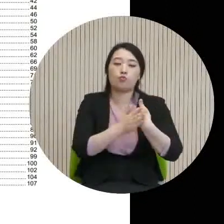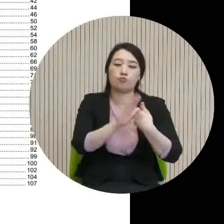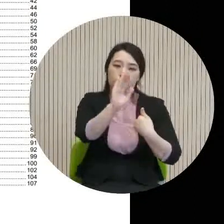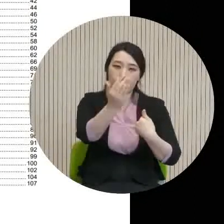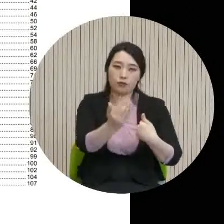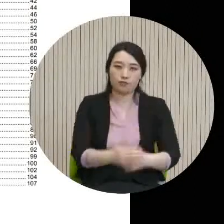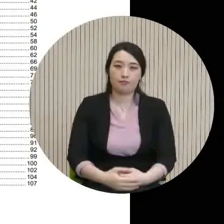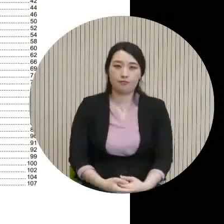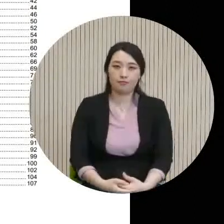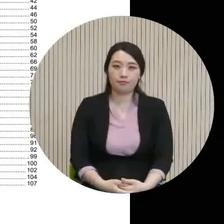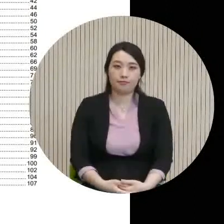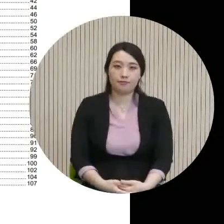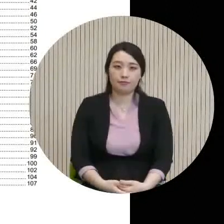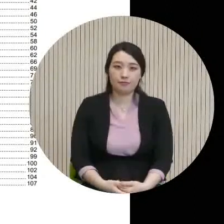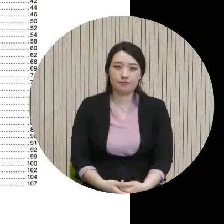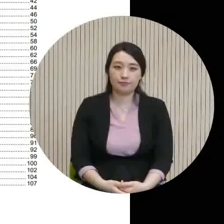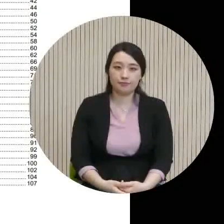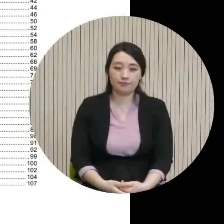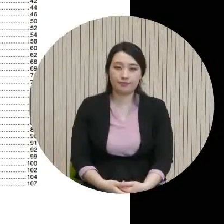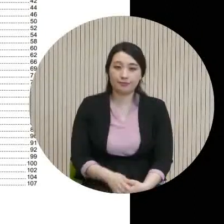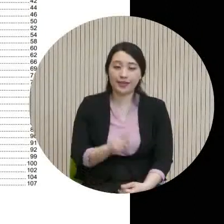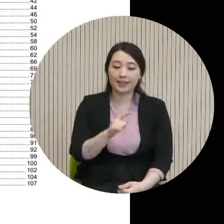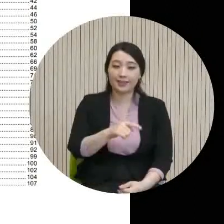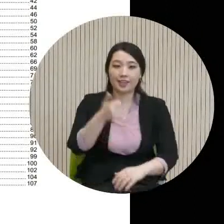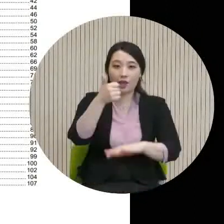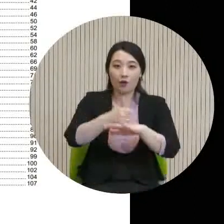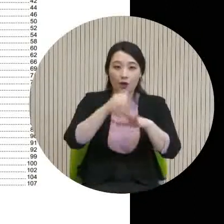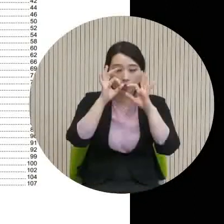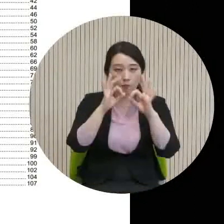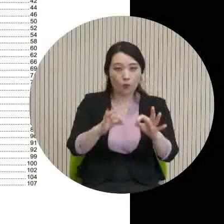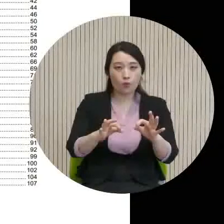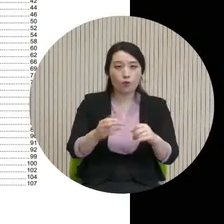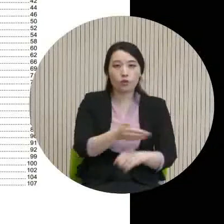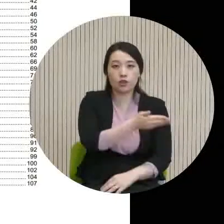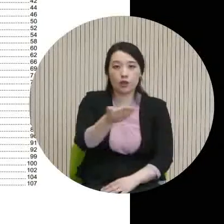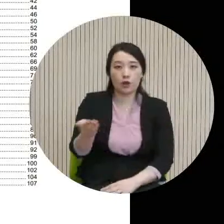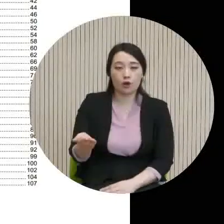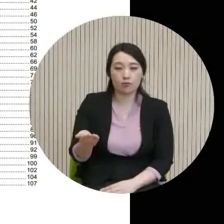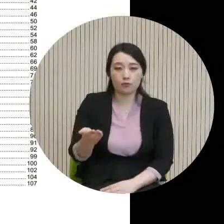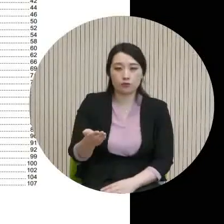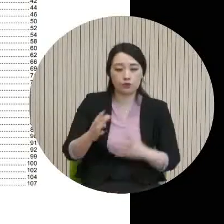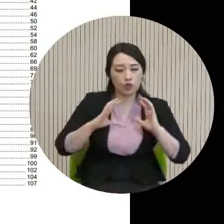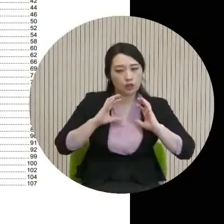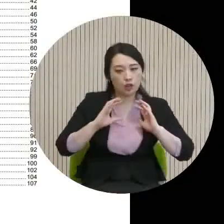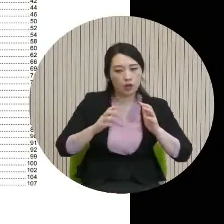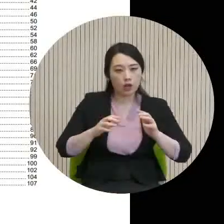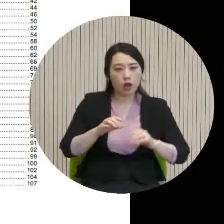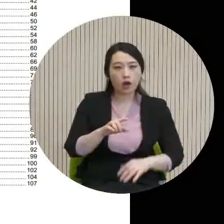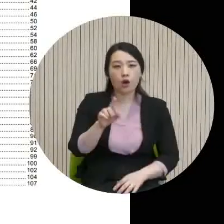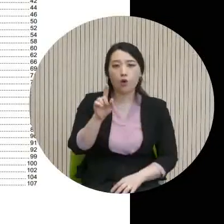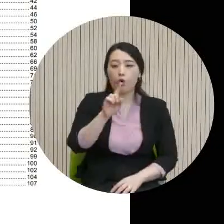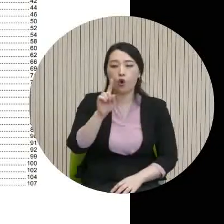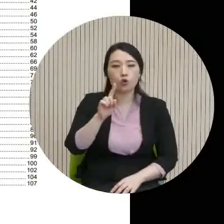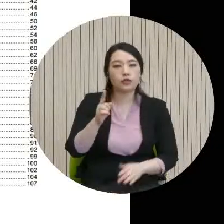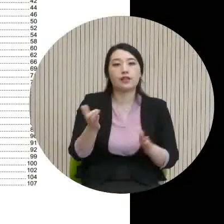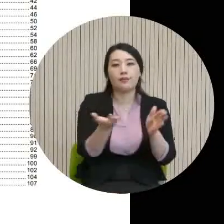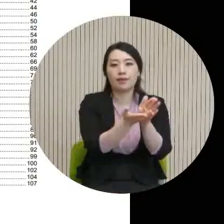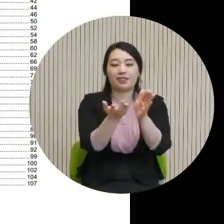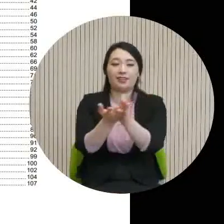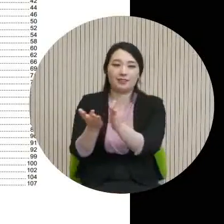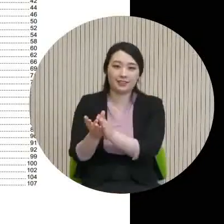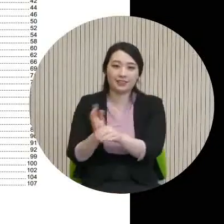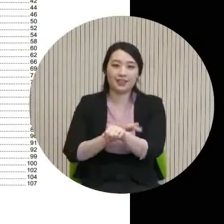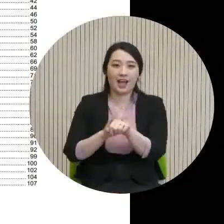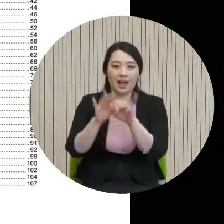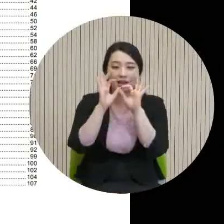Have a look at this to know where your country stands. Have a look at this to know where some countries have forged